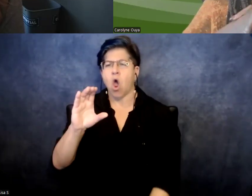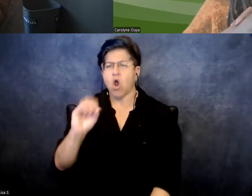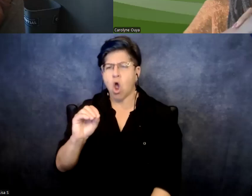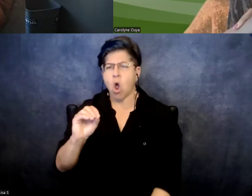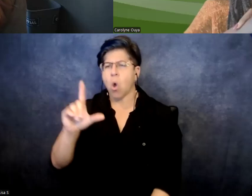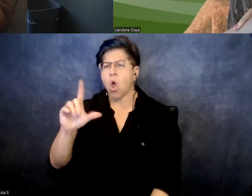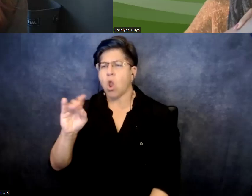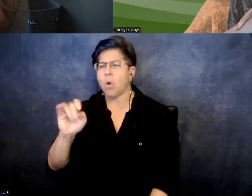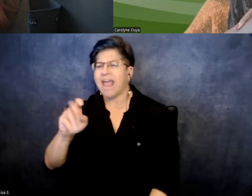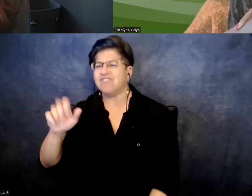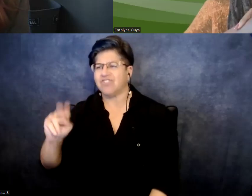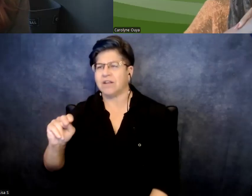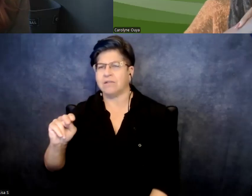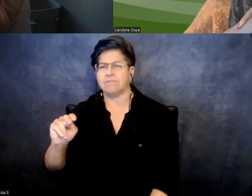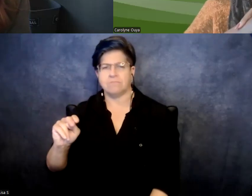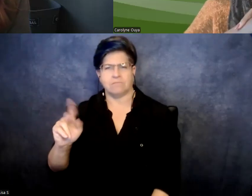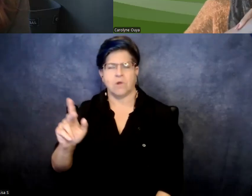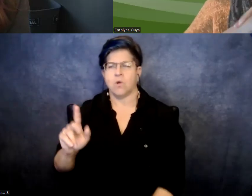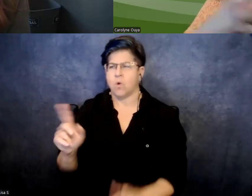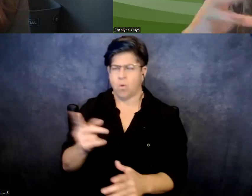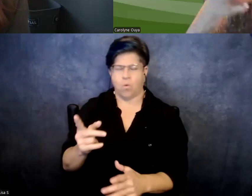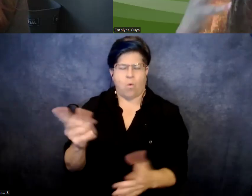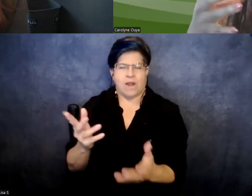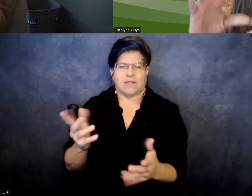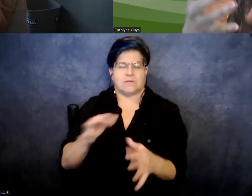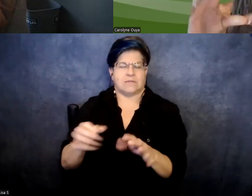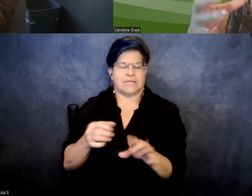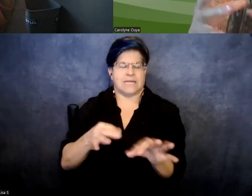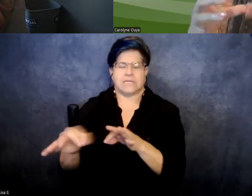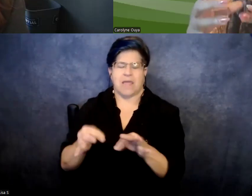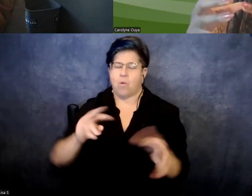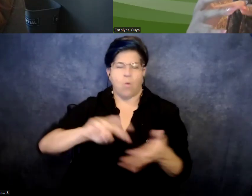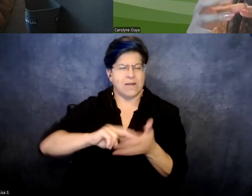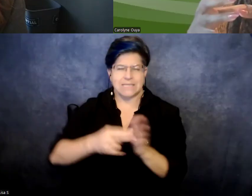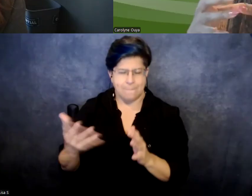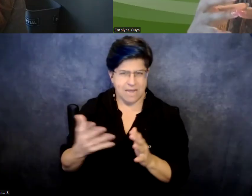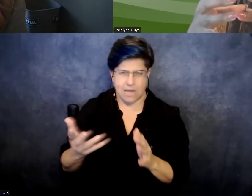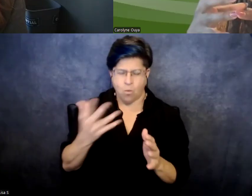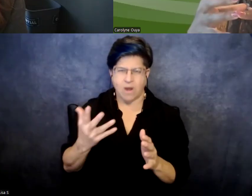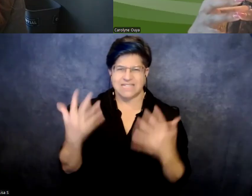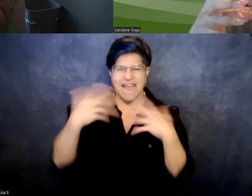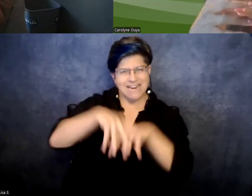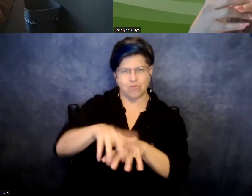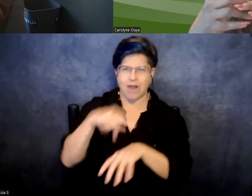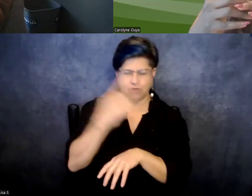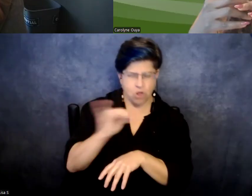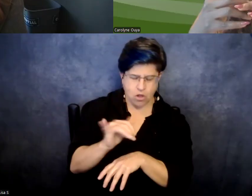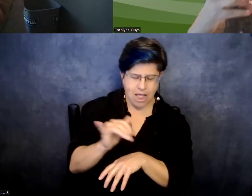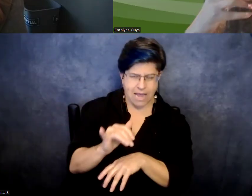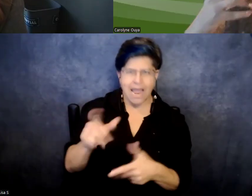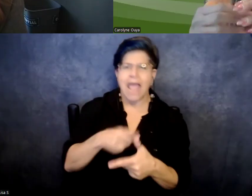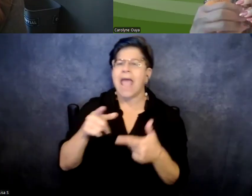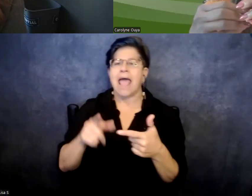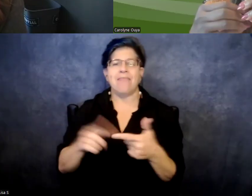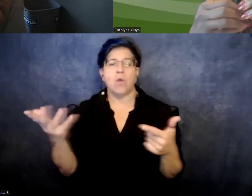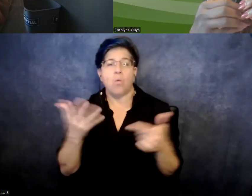could you talk a little bit about what is the benefit? First of all, what does that level of integration look like? And then what